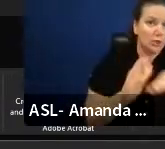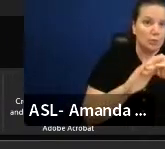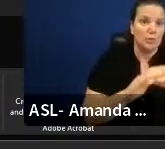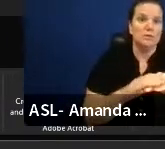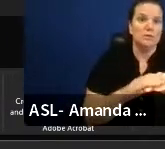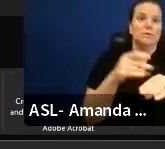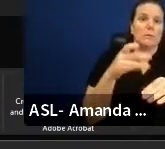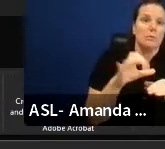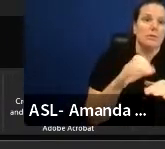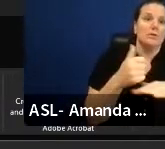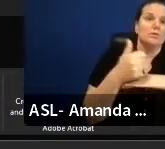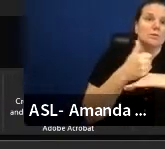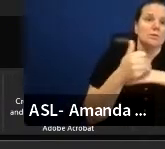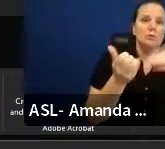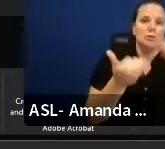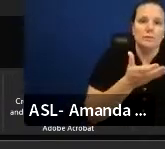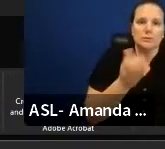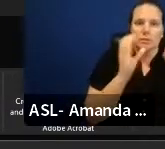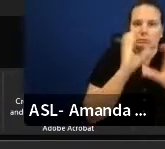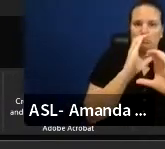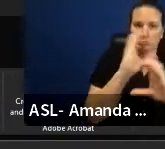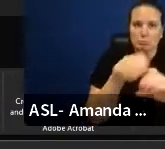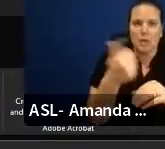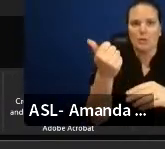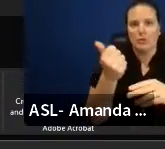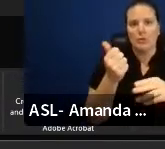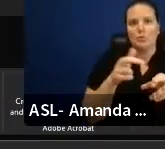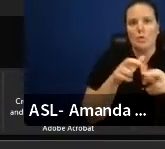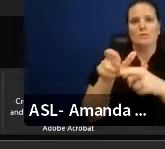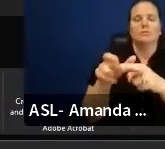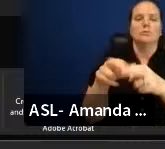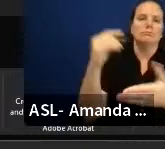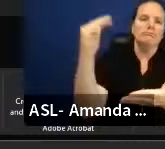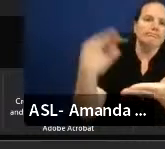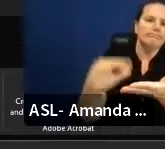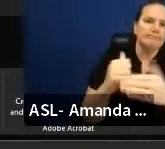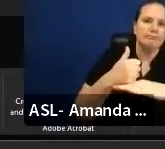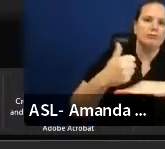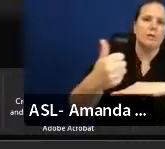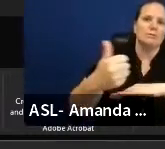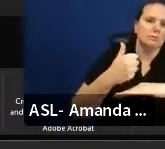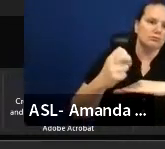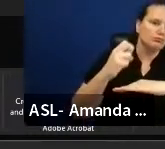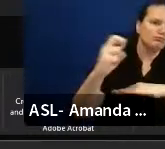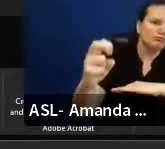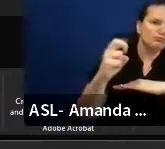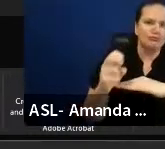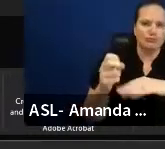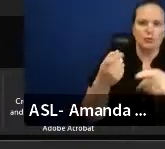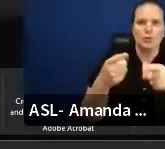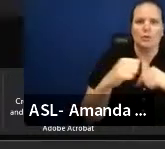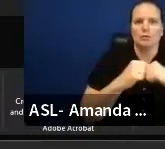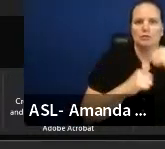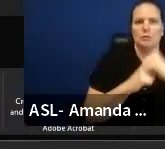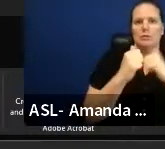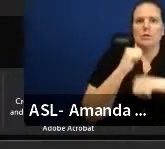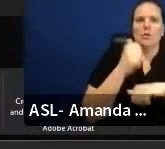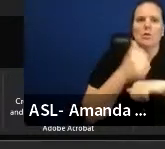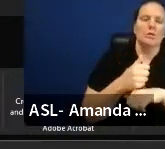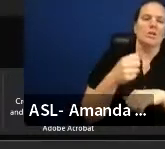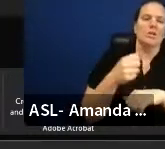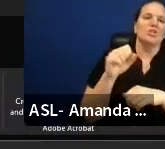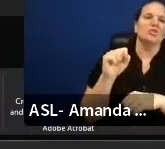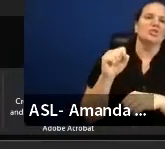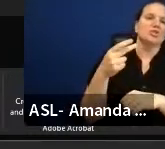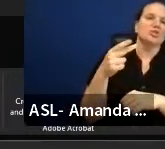transport services and explore alternative routes to mitigate transportation impacts during construction, including the implementation of shuttle buses